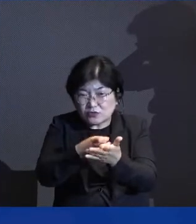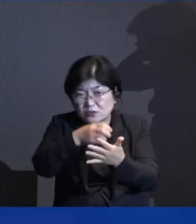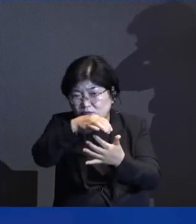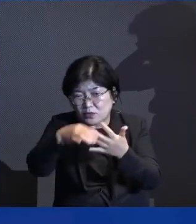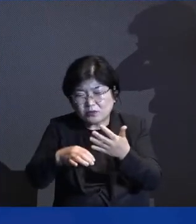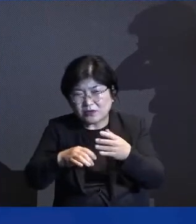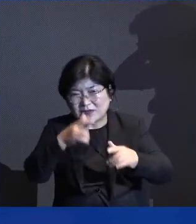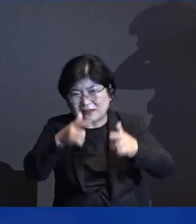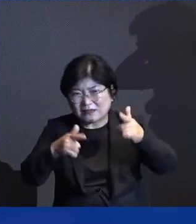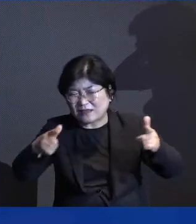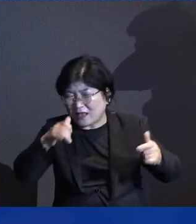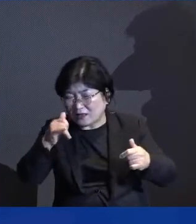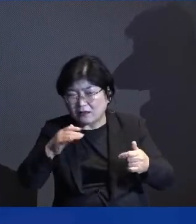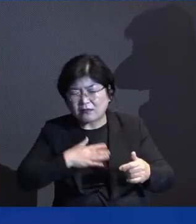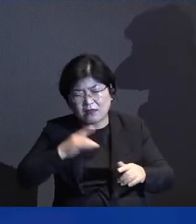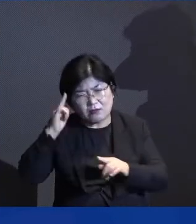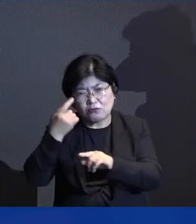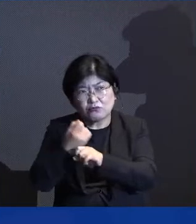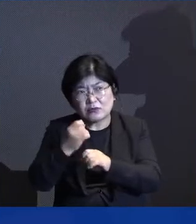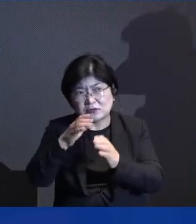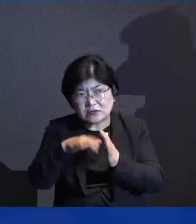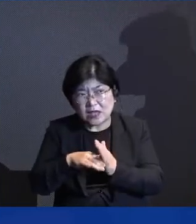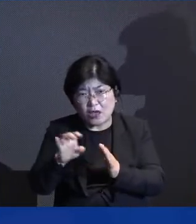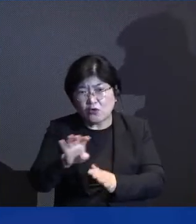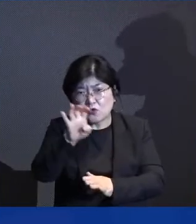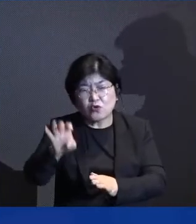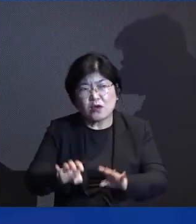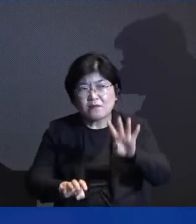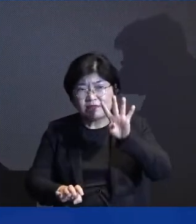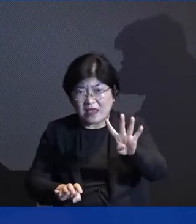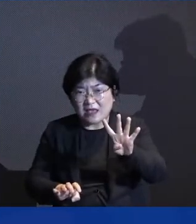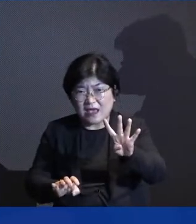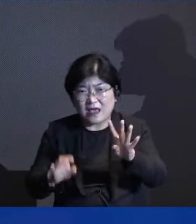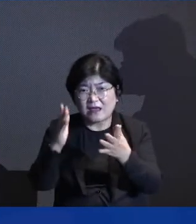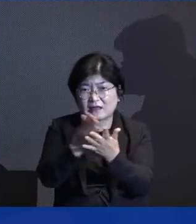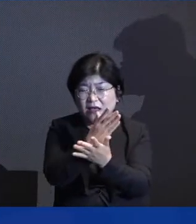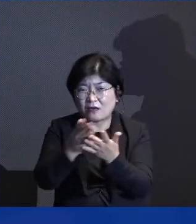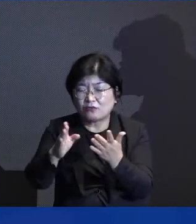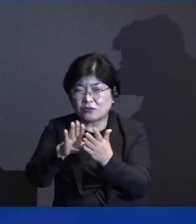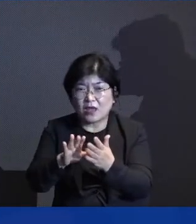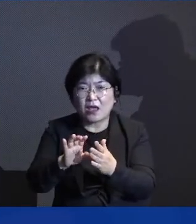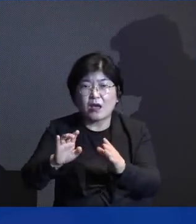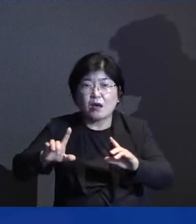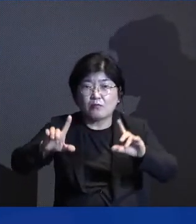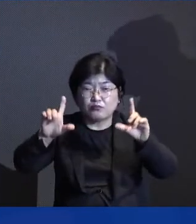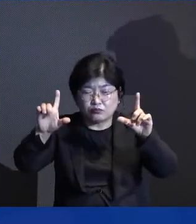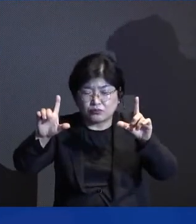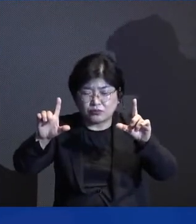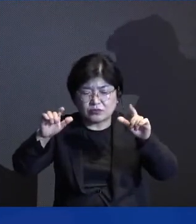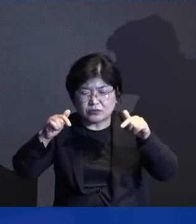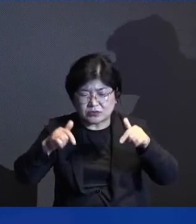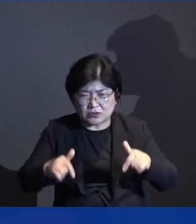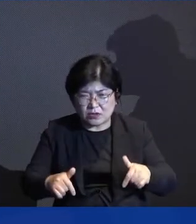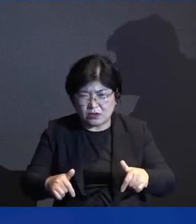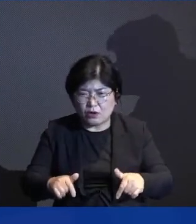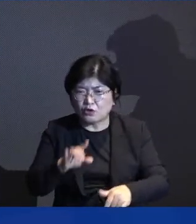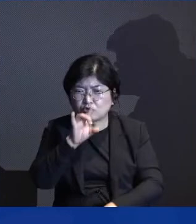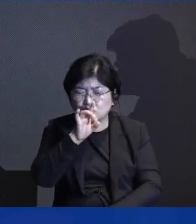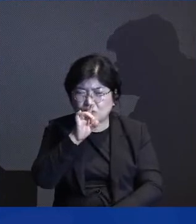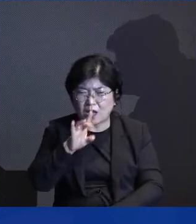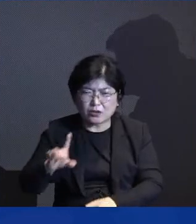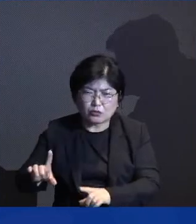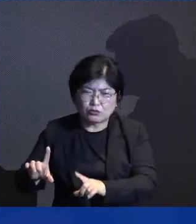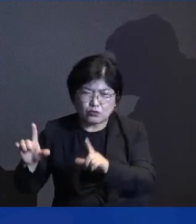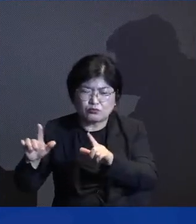categorized the 4 different European countries, like the Nordic, Western, and Central European and Southern. But even